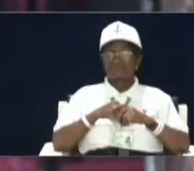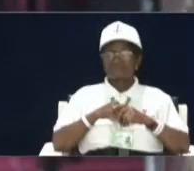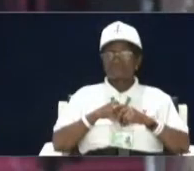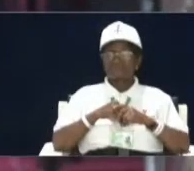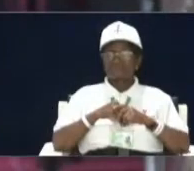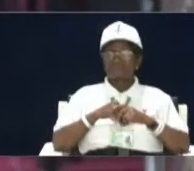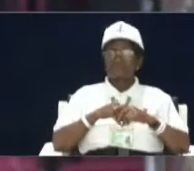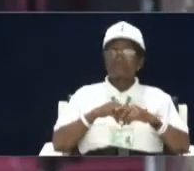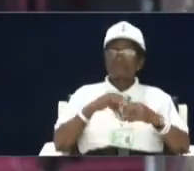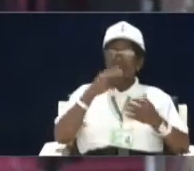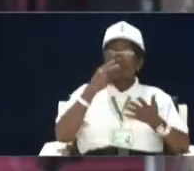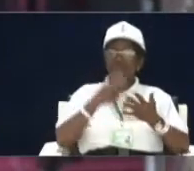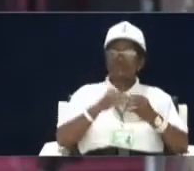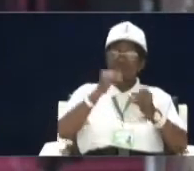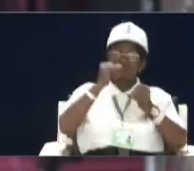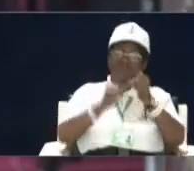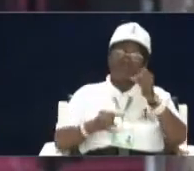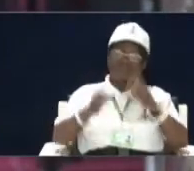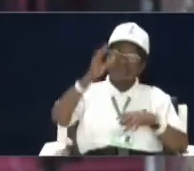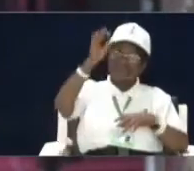Well, finally,